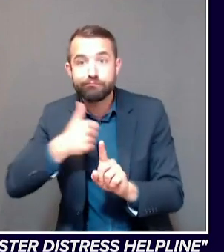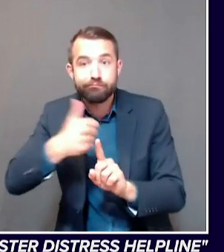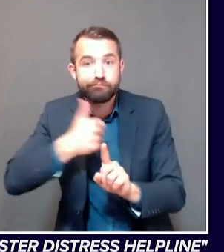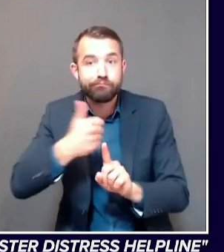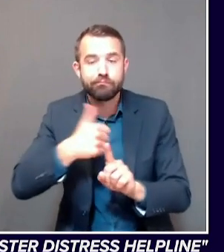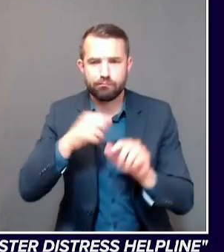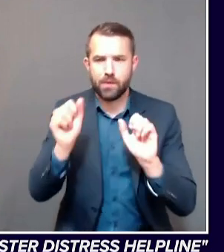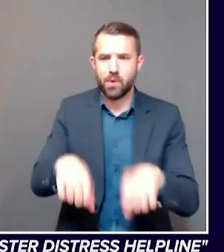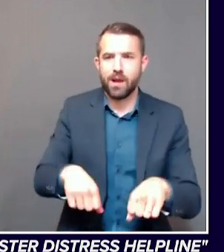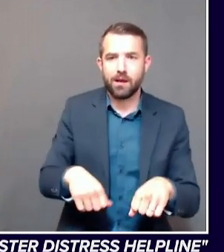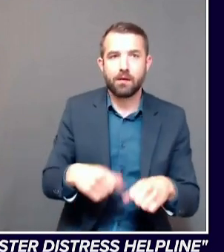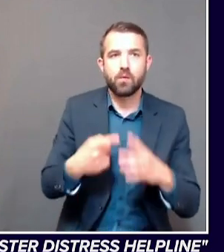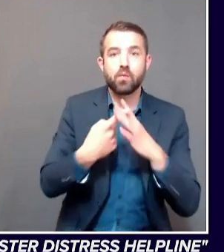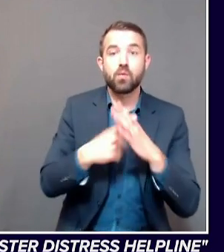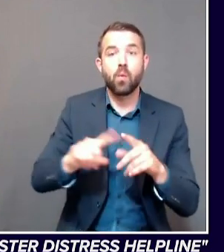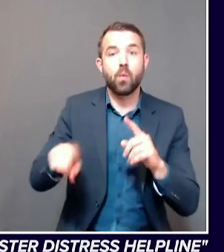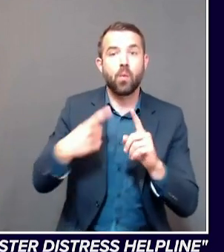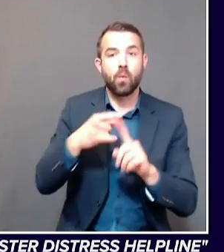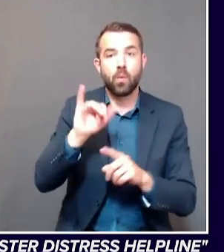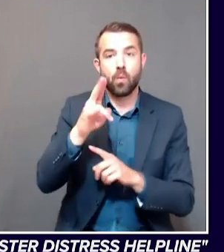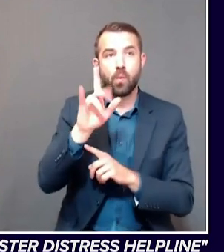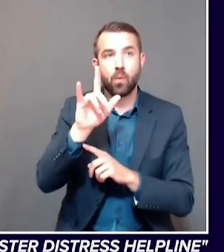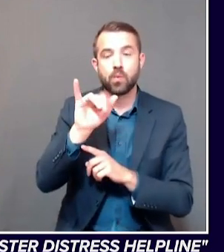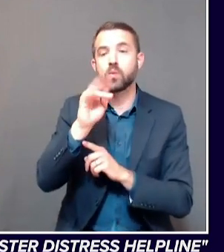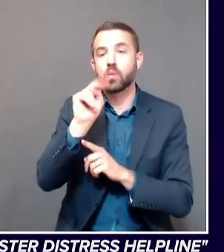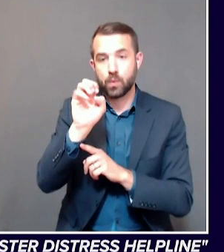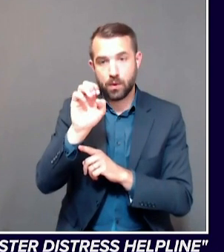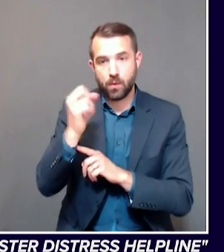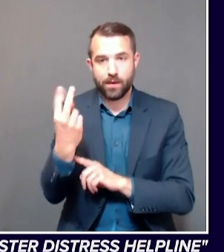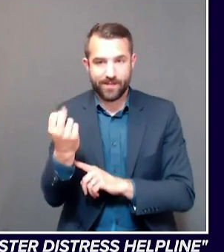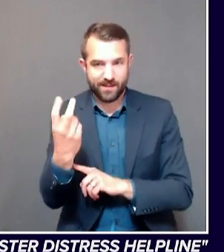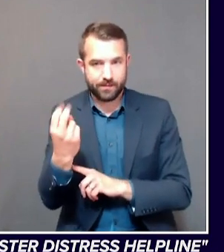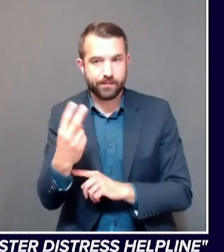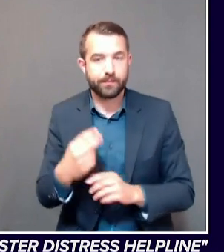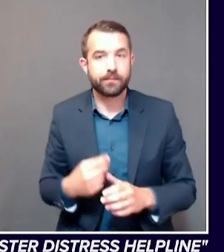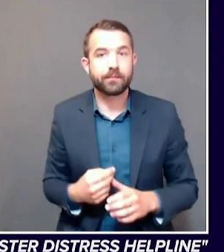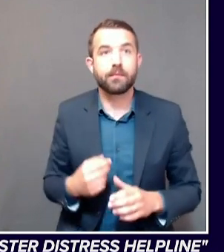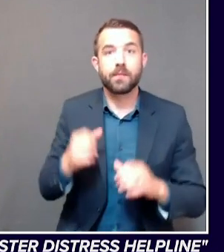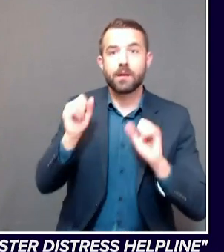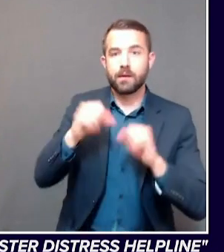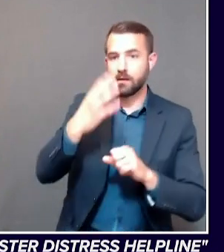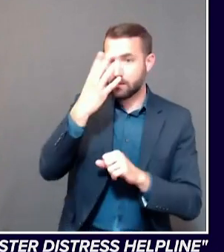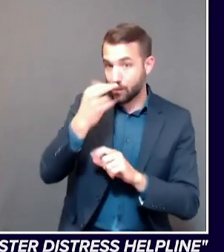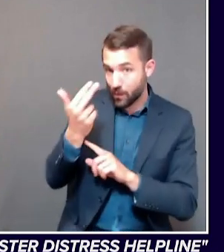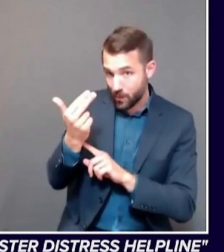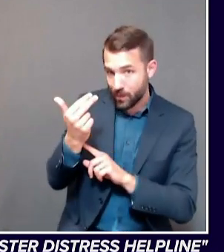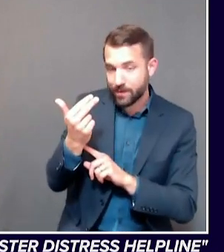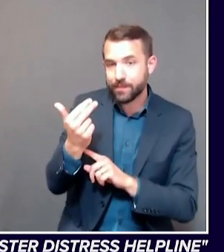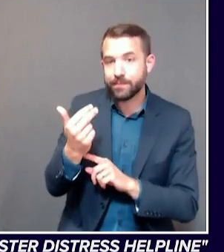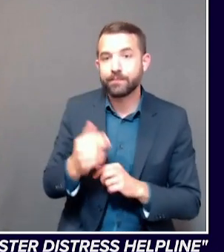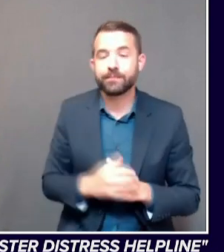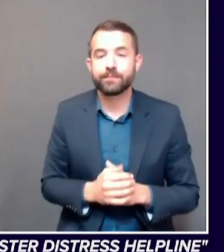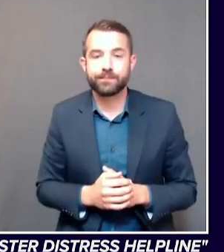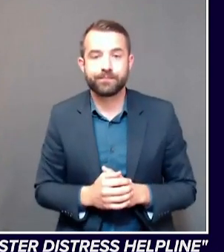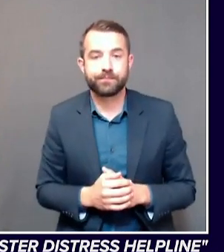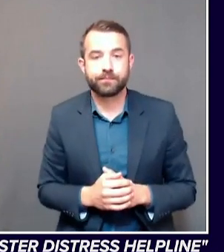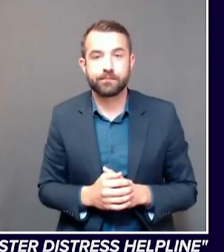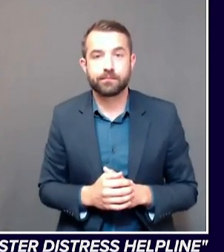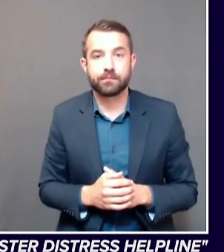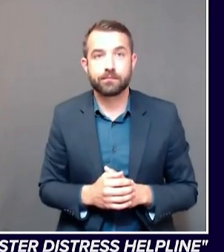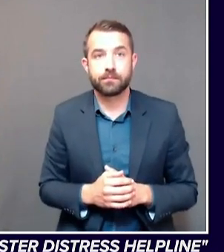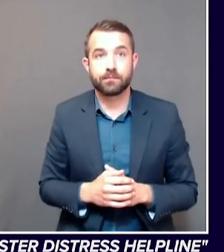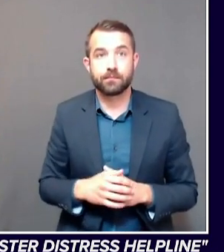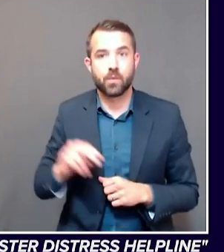beginning on June 12th. Hotels and lodging can have New Hampshire and Vermont residents check in, and